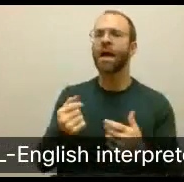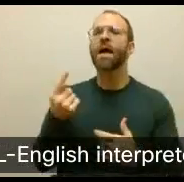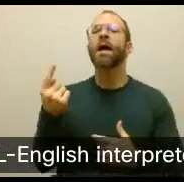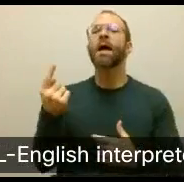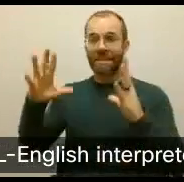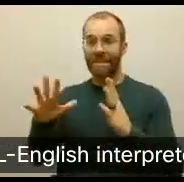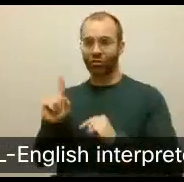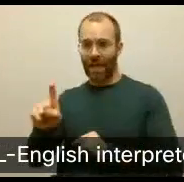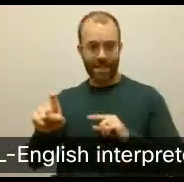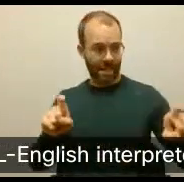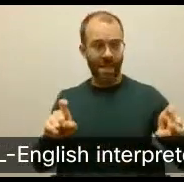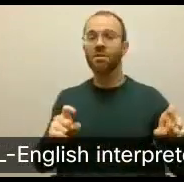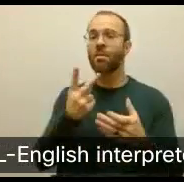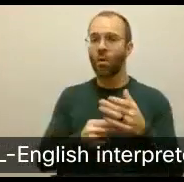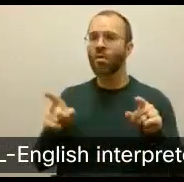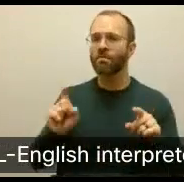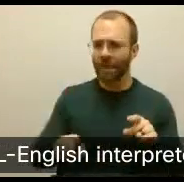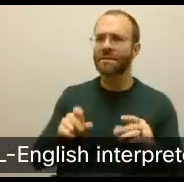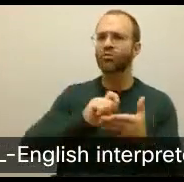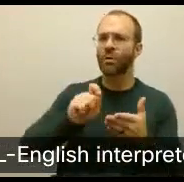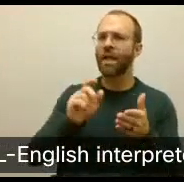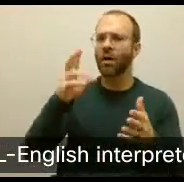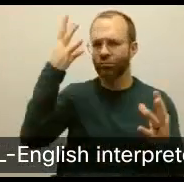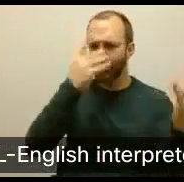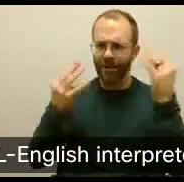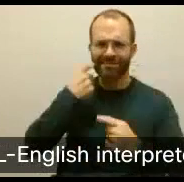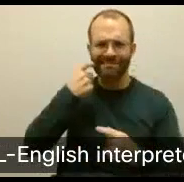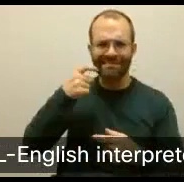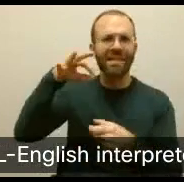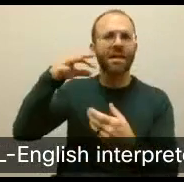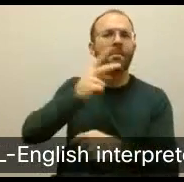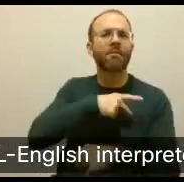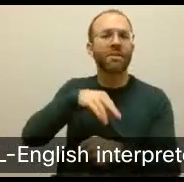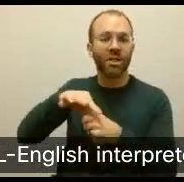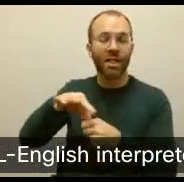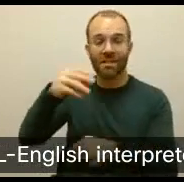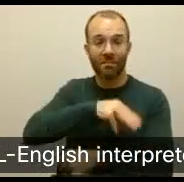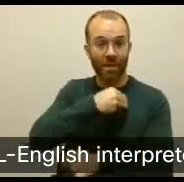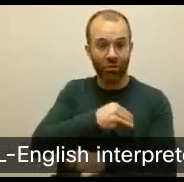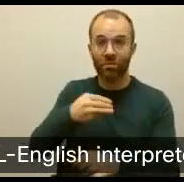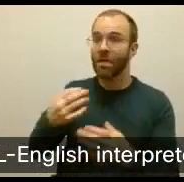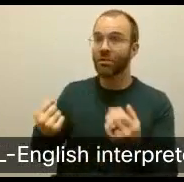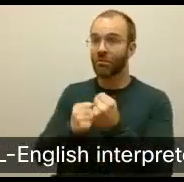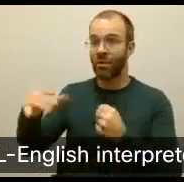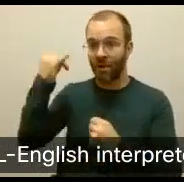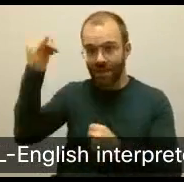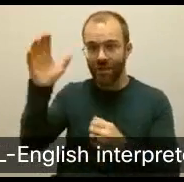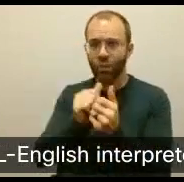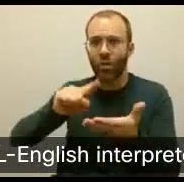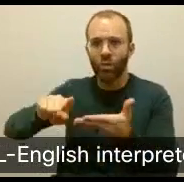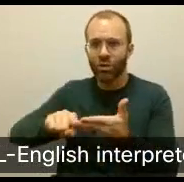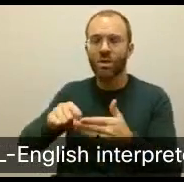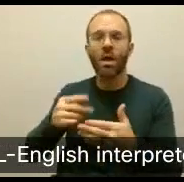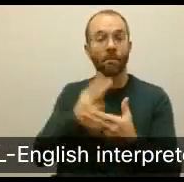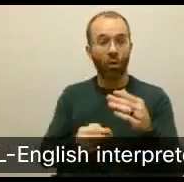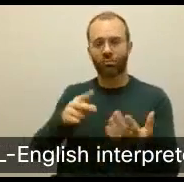reflection about the results of the recent provincial election in Manitoba and support their ideas with research. So both students could